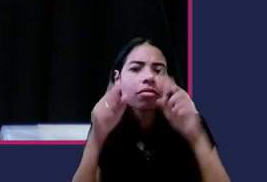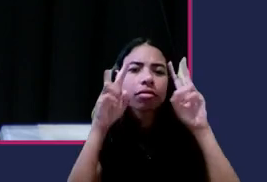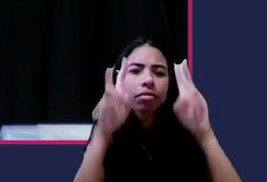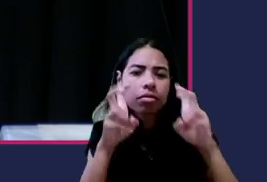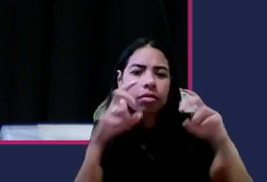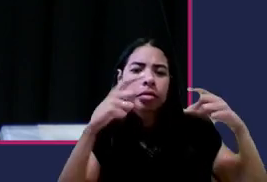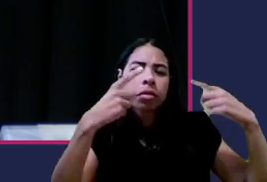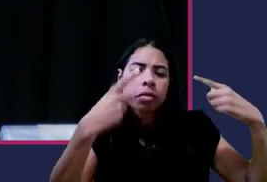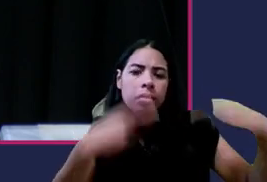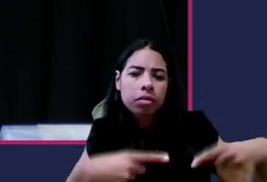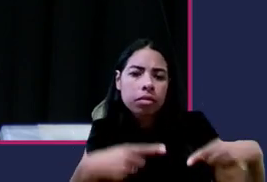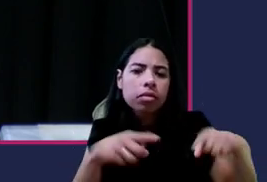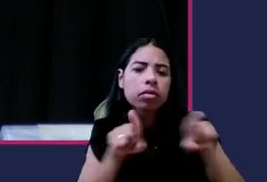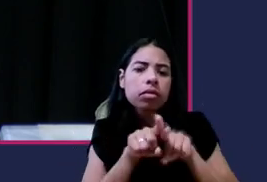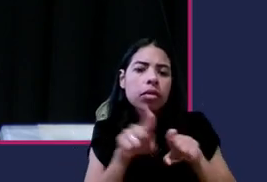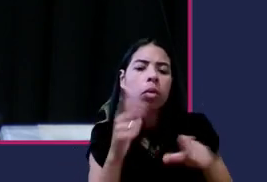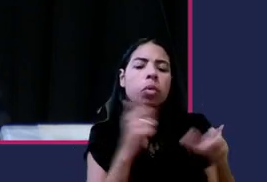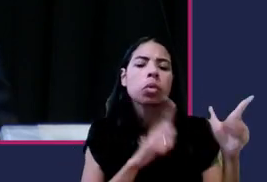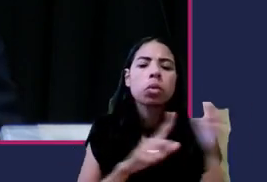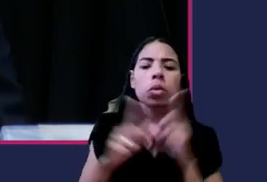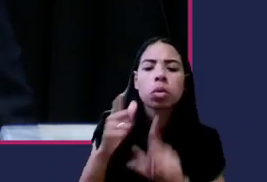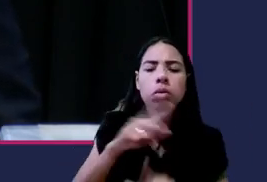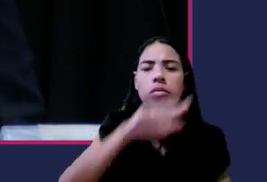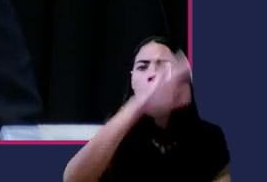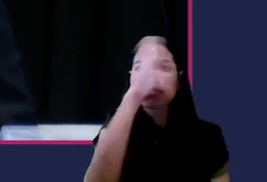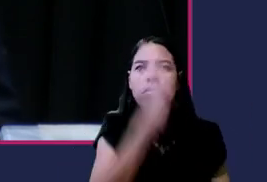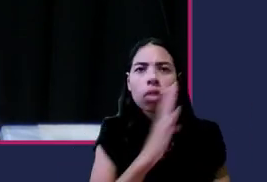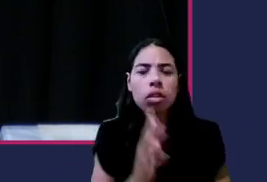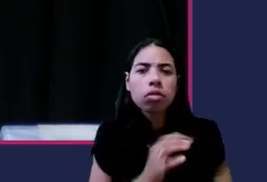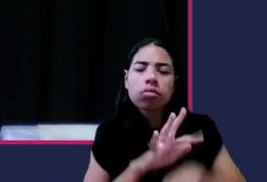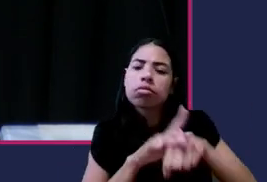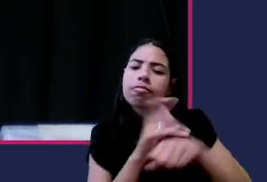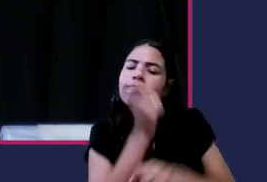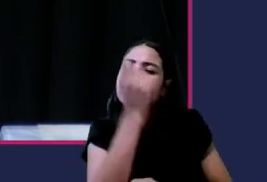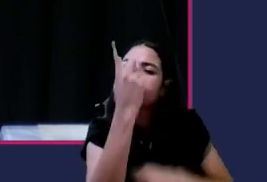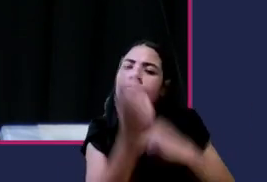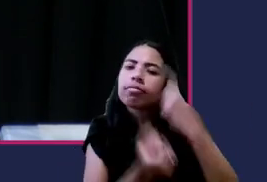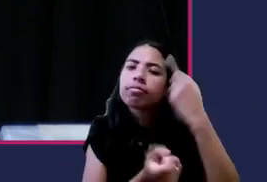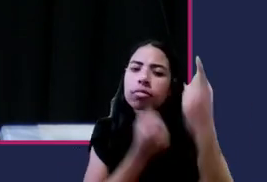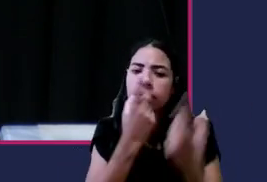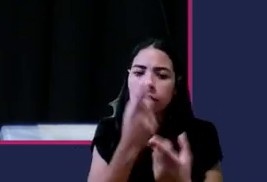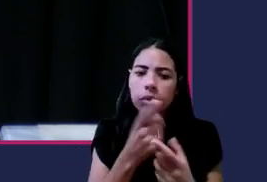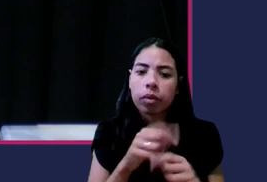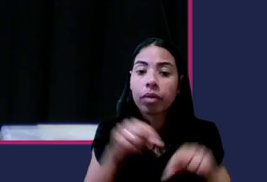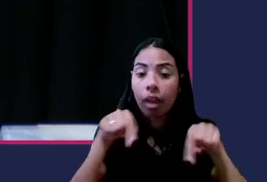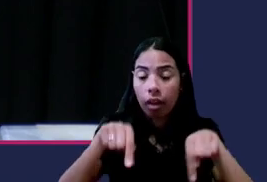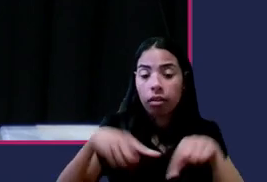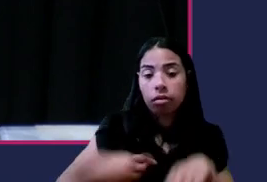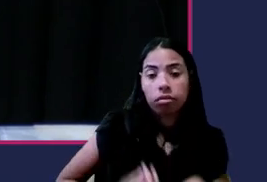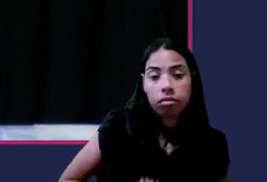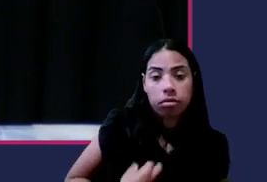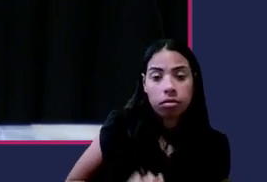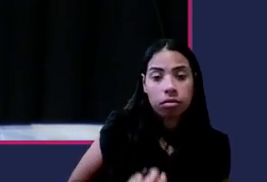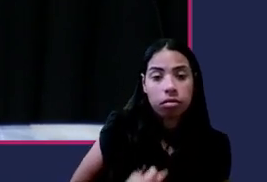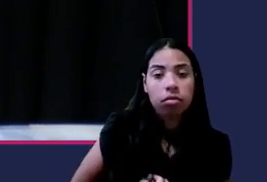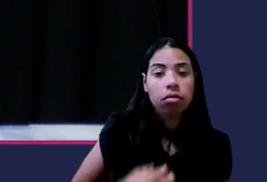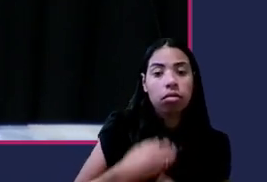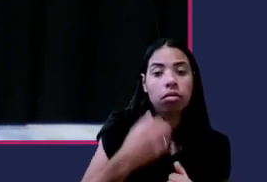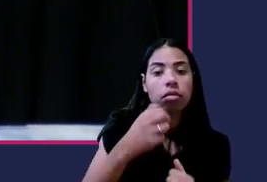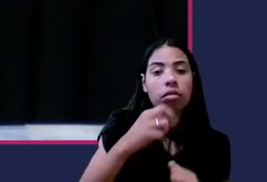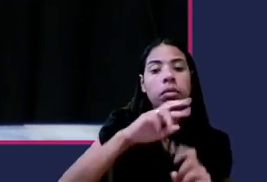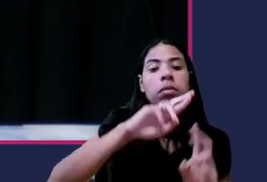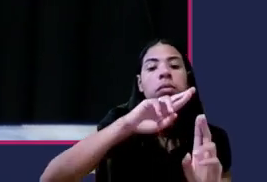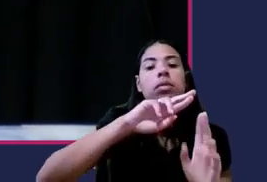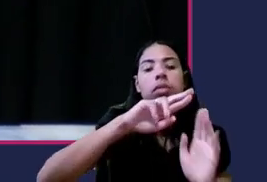again together to discuss challenges and achievements in the scenario of rare disease in Brazil. Here